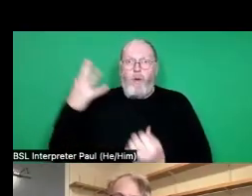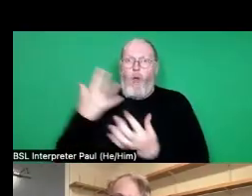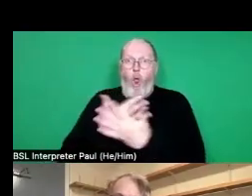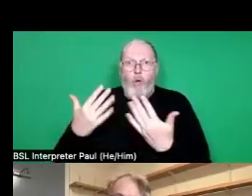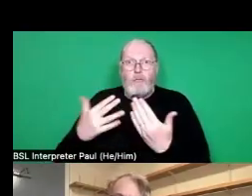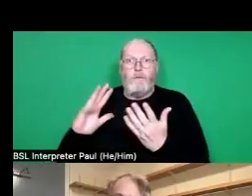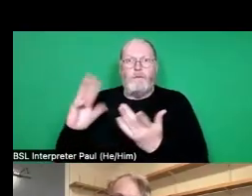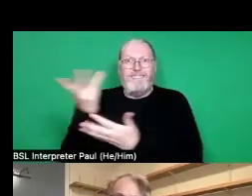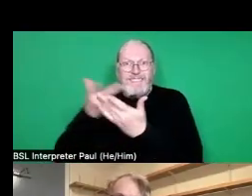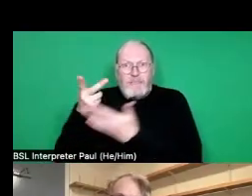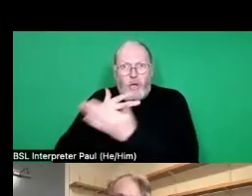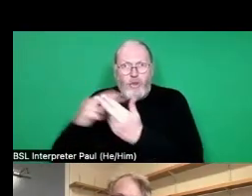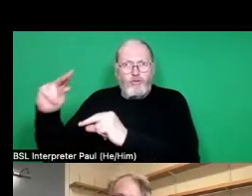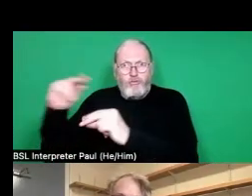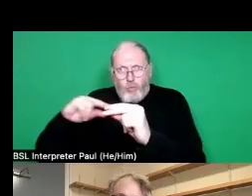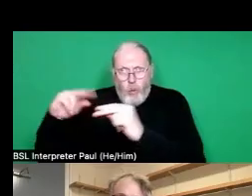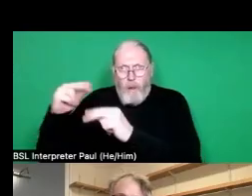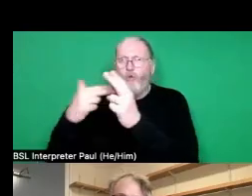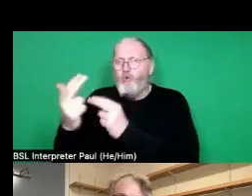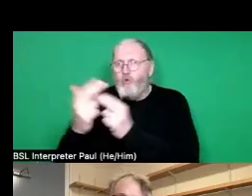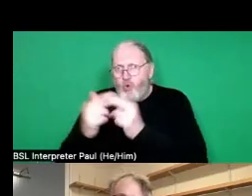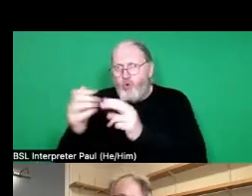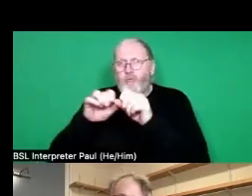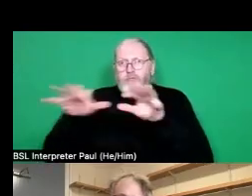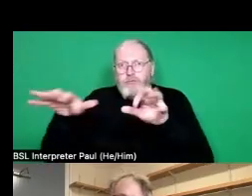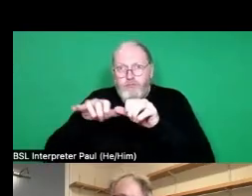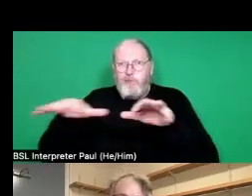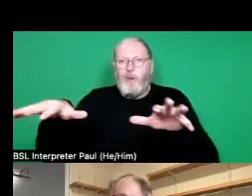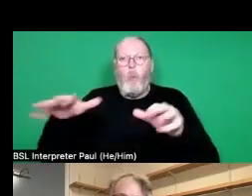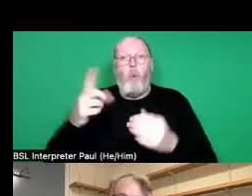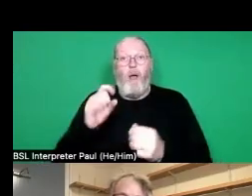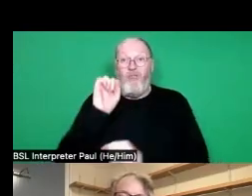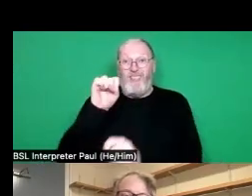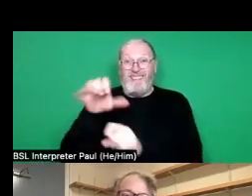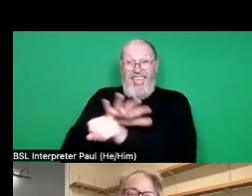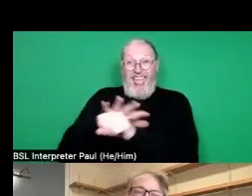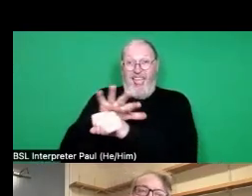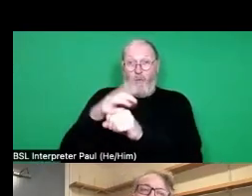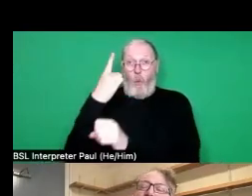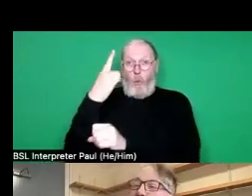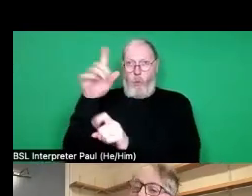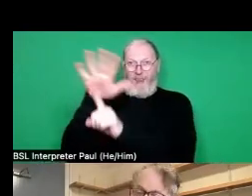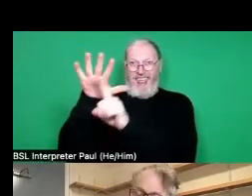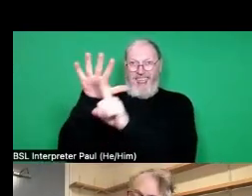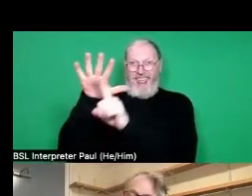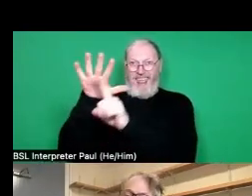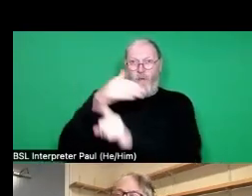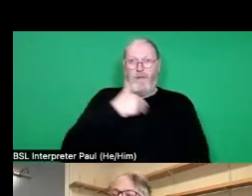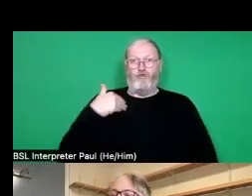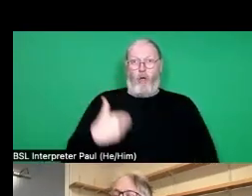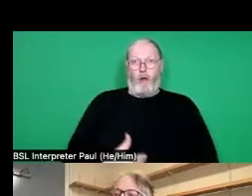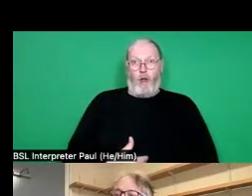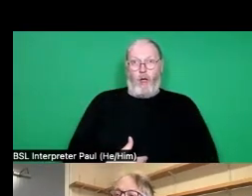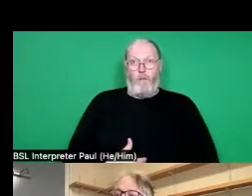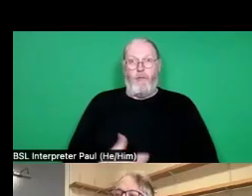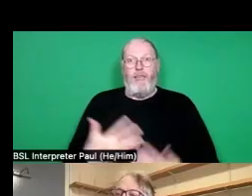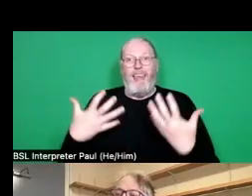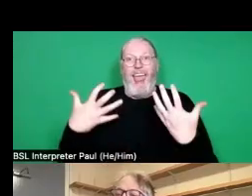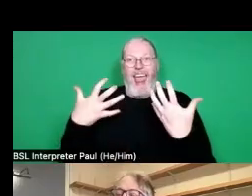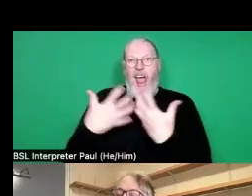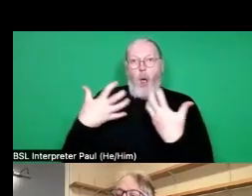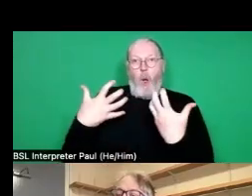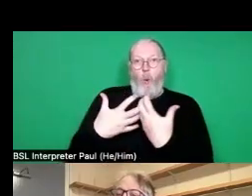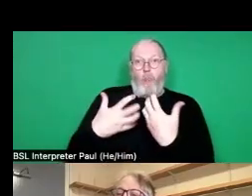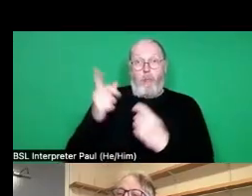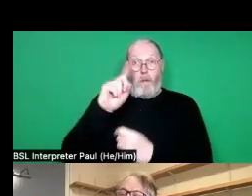in China and the way that the people there are being treated by the apparatus